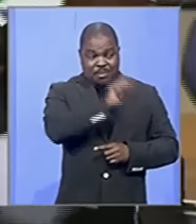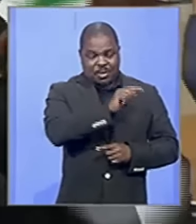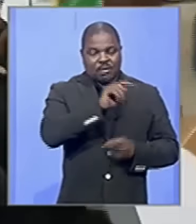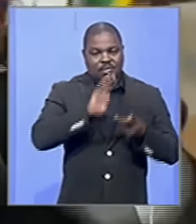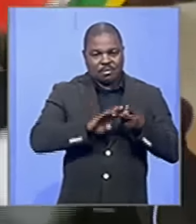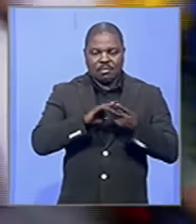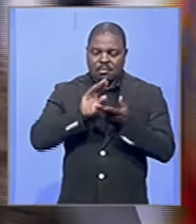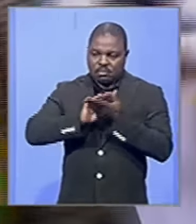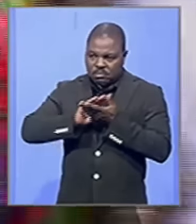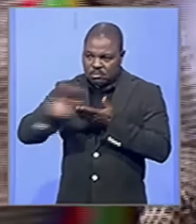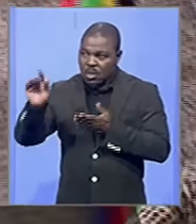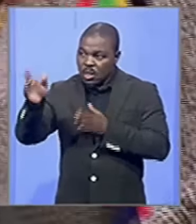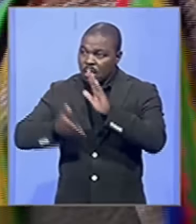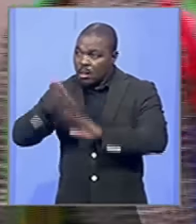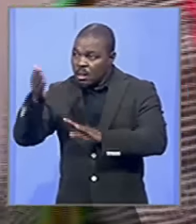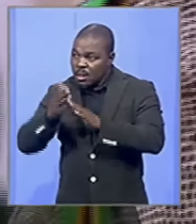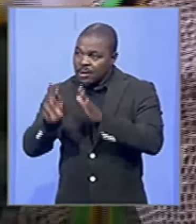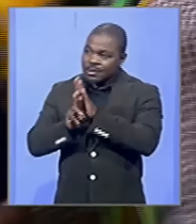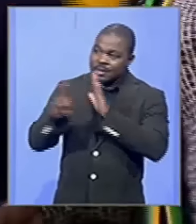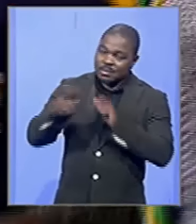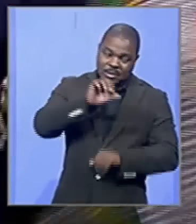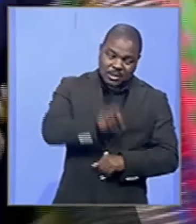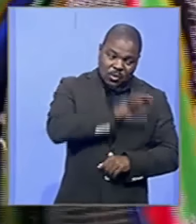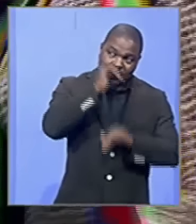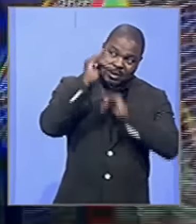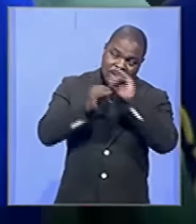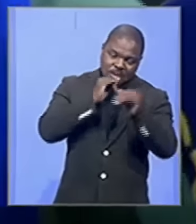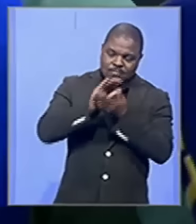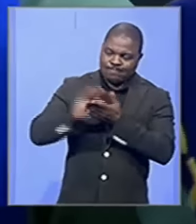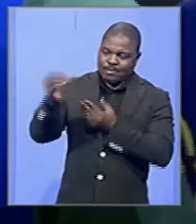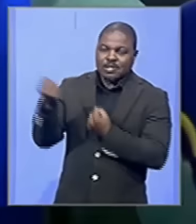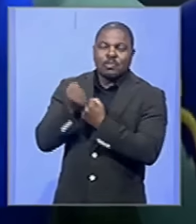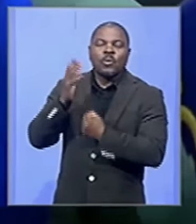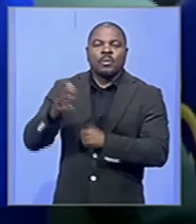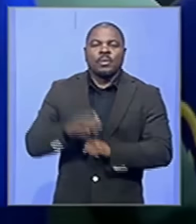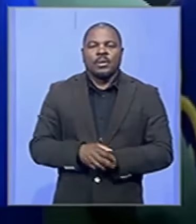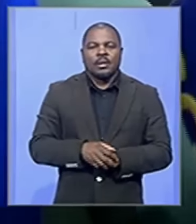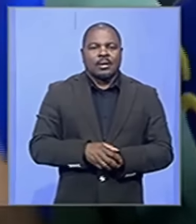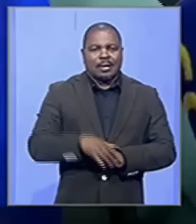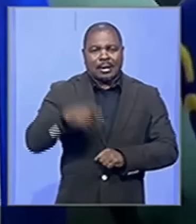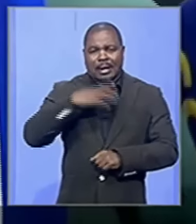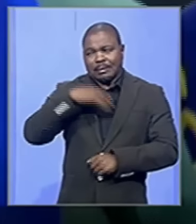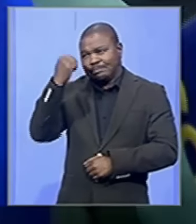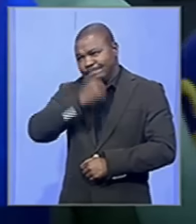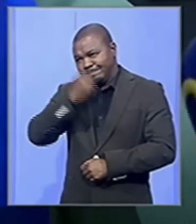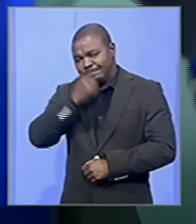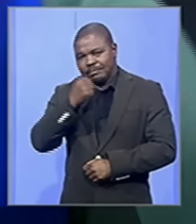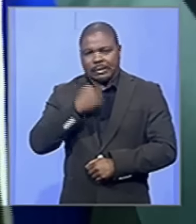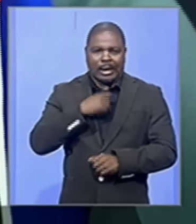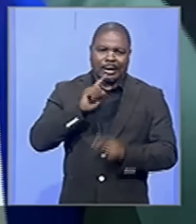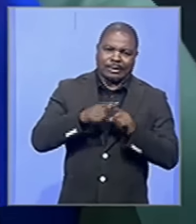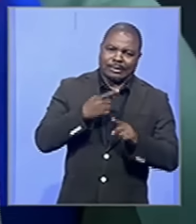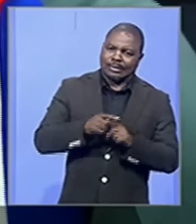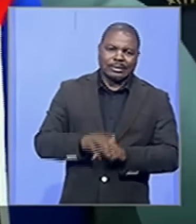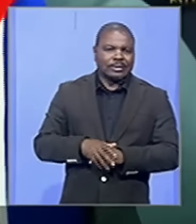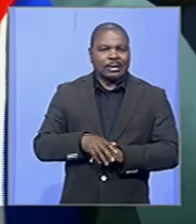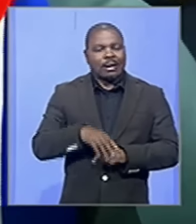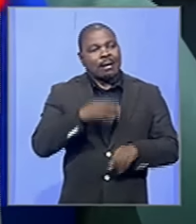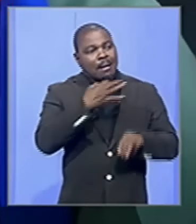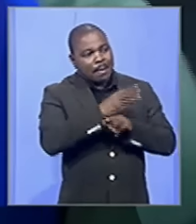akaretsang matlole fa ba ya go emela naga kwa metshamekong ya boditšhaba. I want to apologize, there's no excuse. Our athletes'